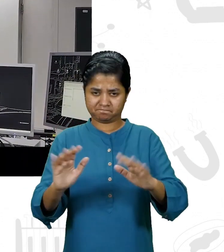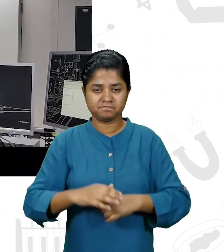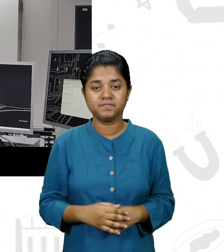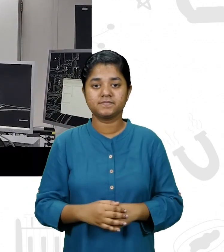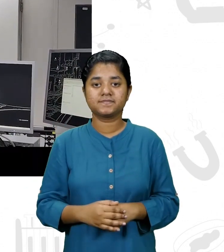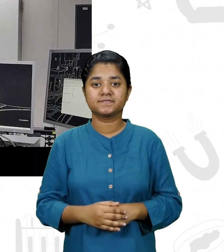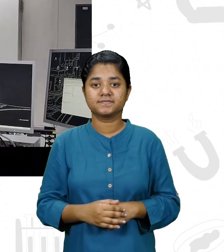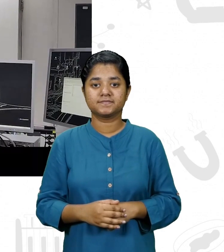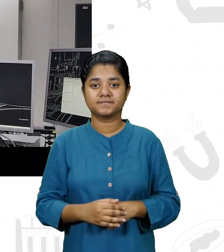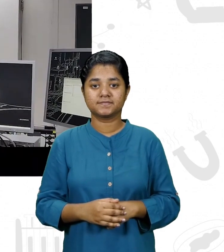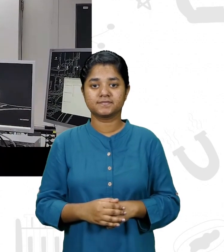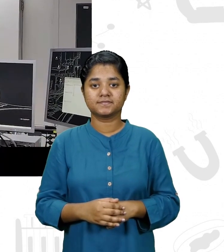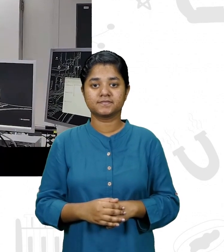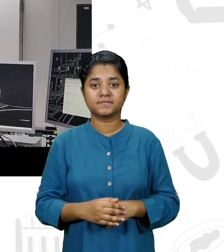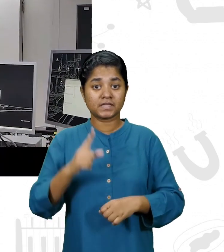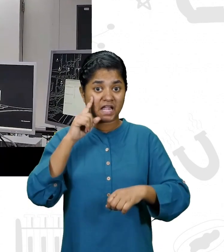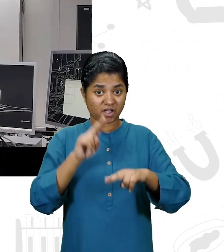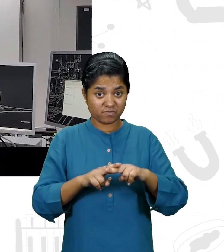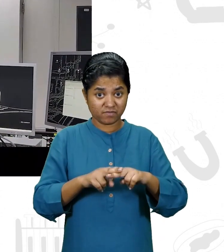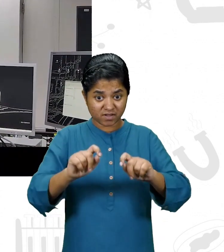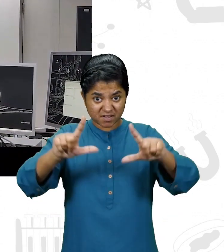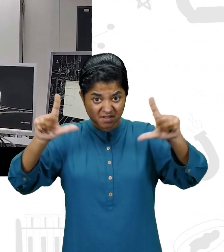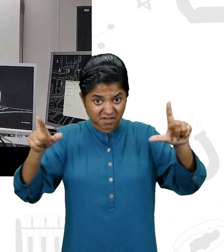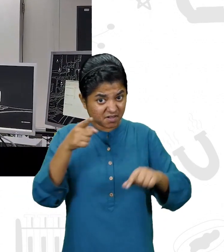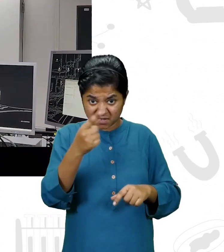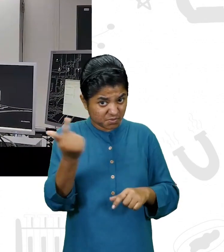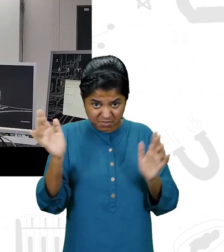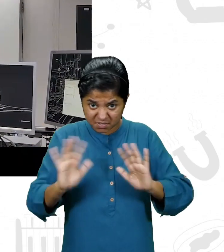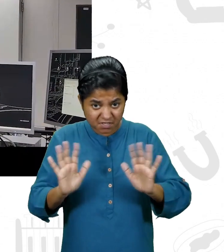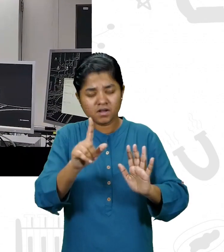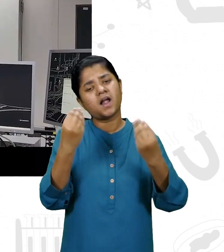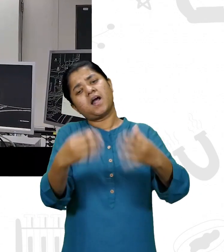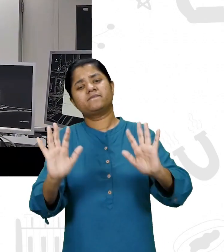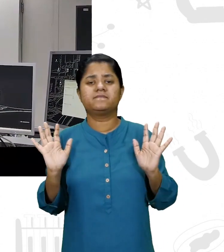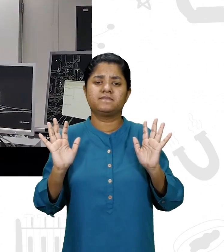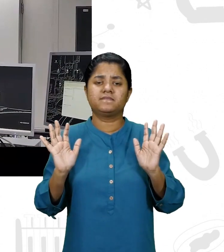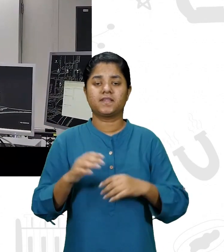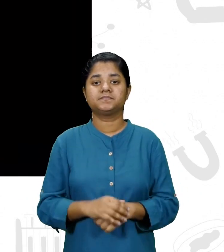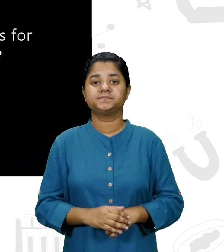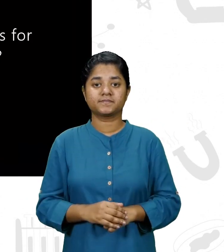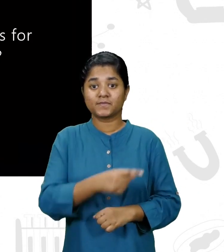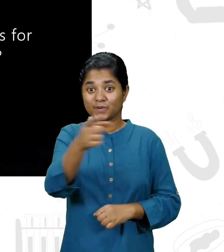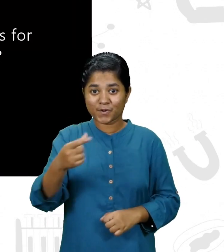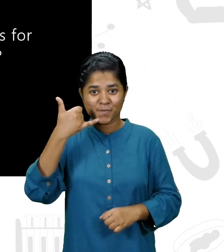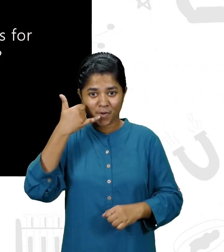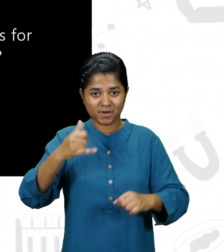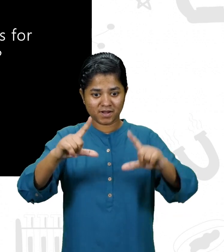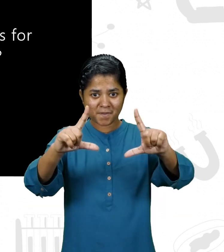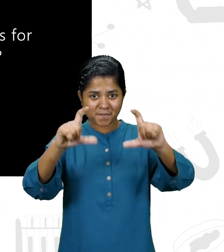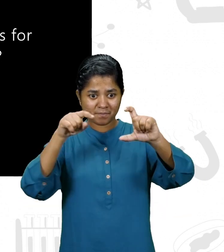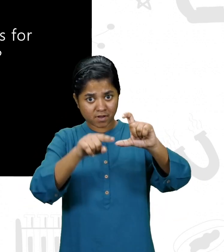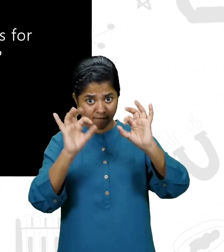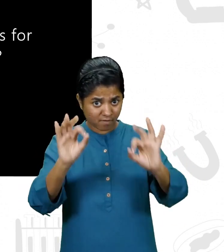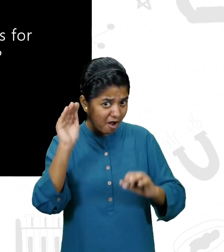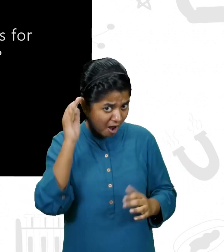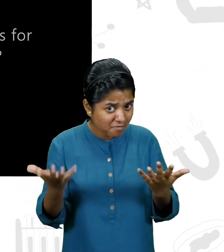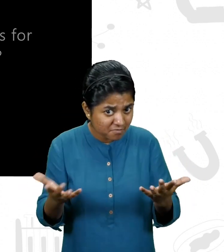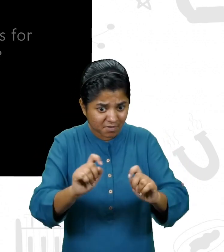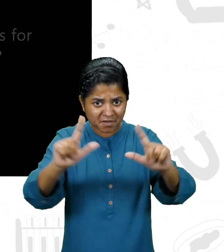that is of no use till you are still able to retain the clarity or the resolution.